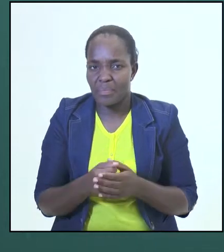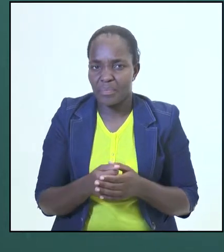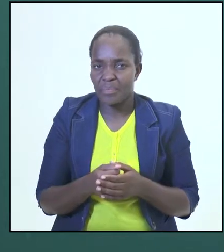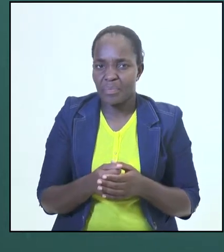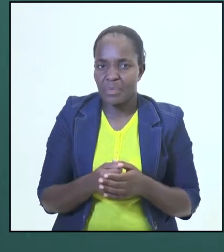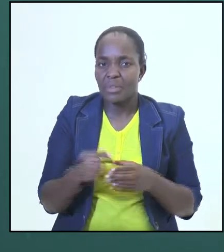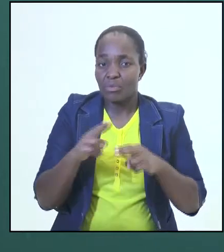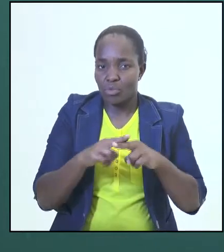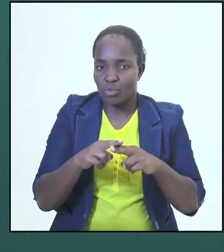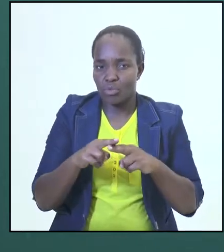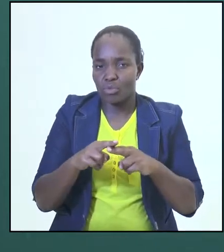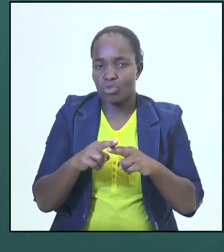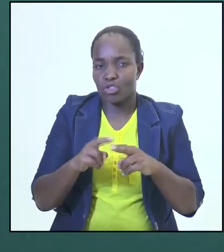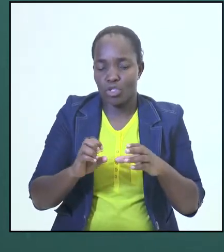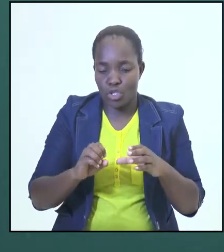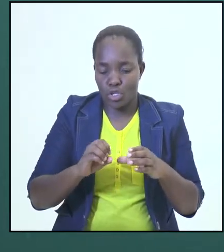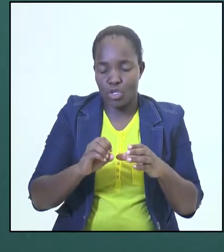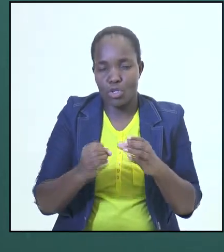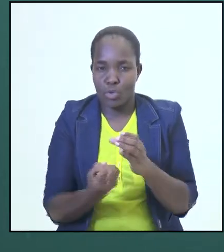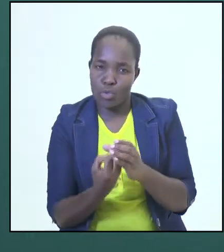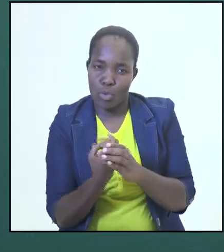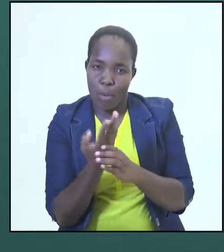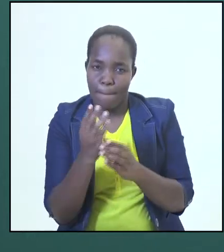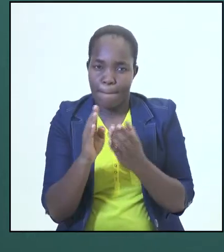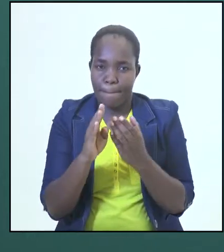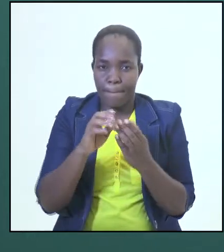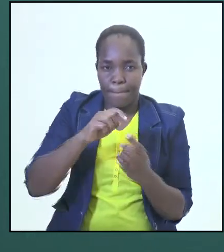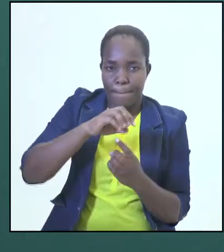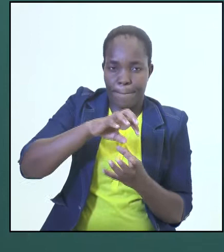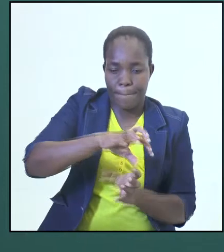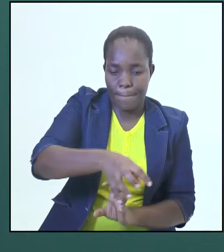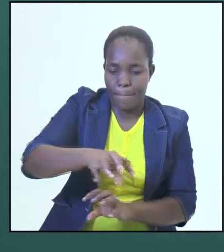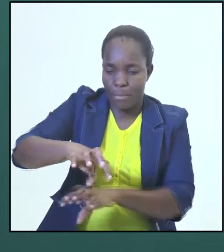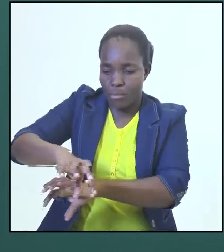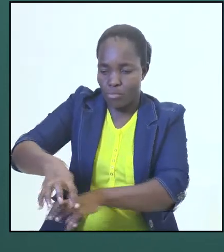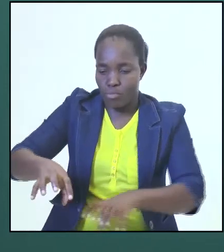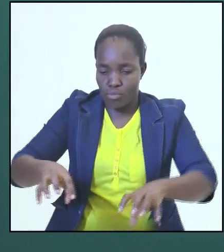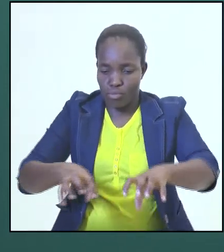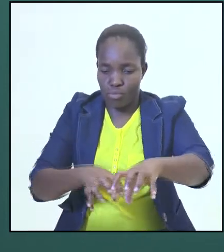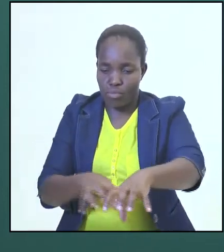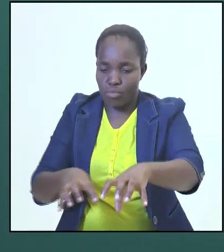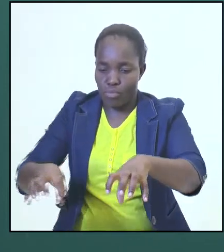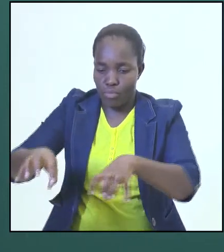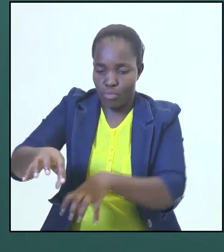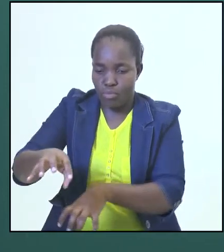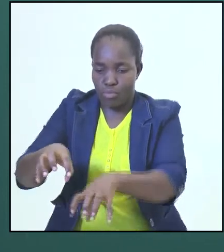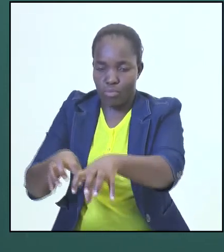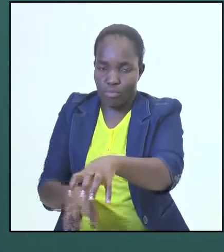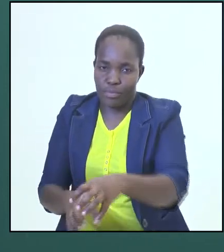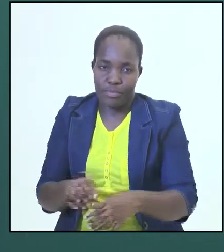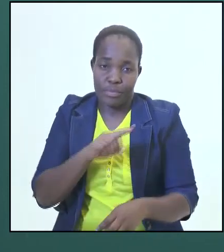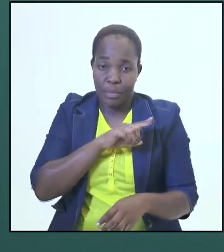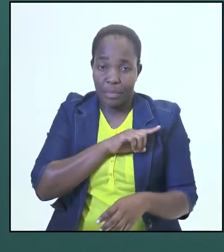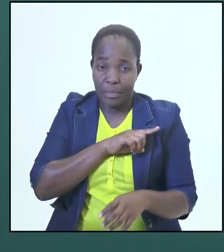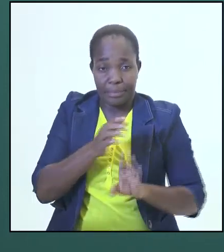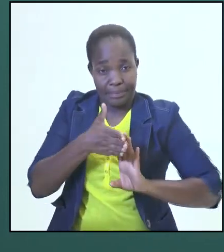rotation, where they rotate the type of crop they plant in a certain area, so the soil does not get